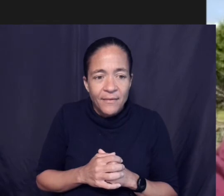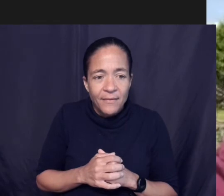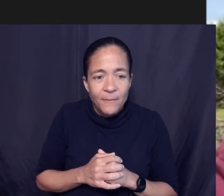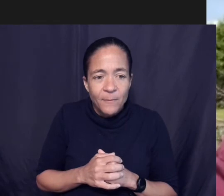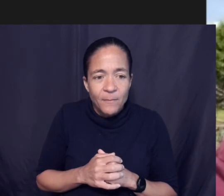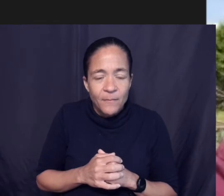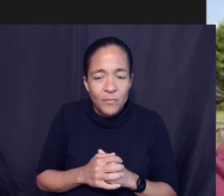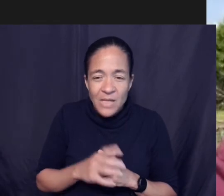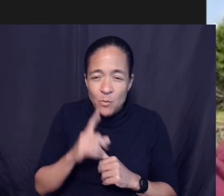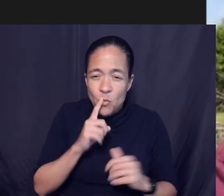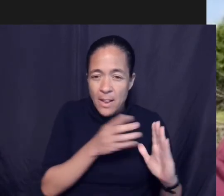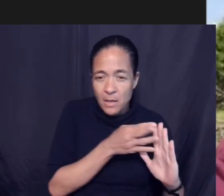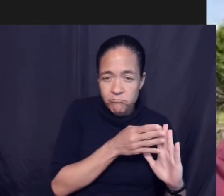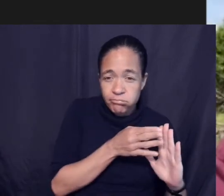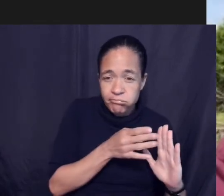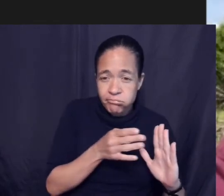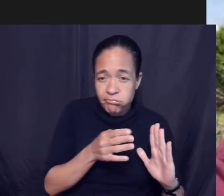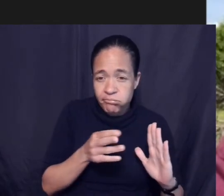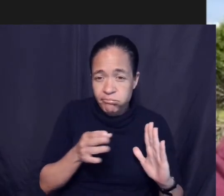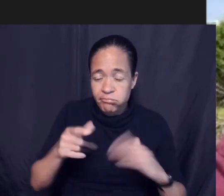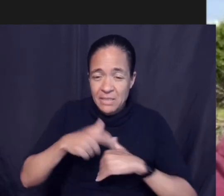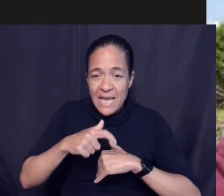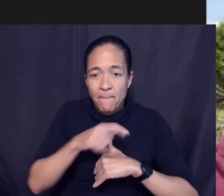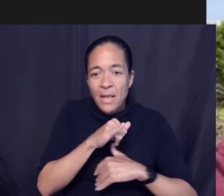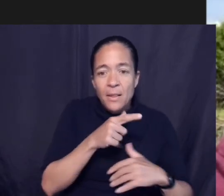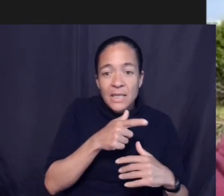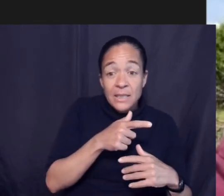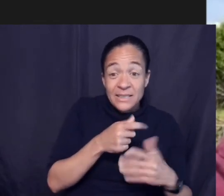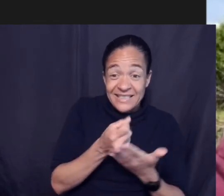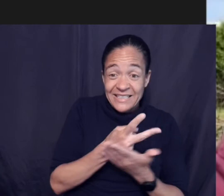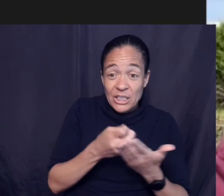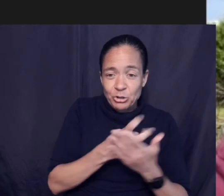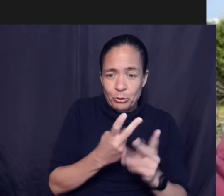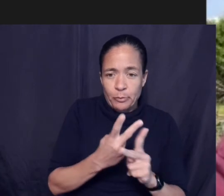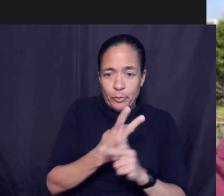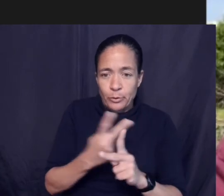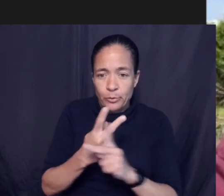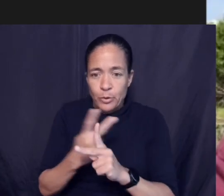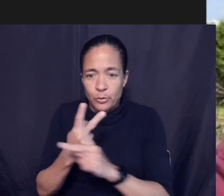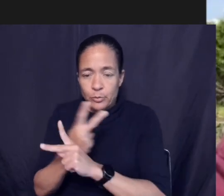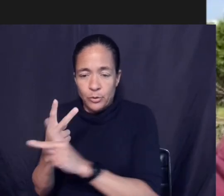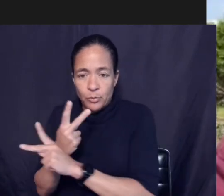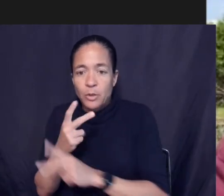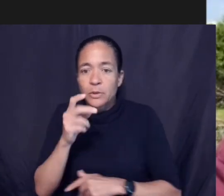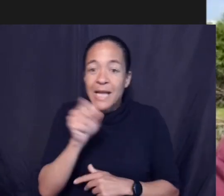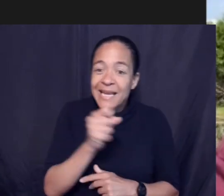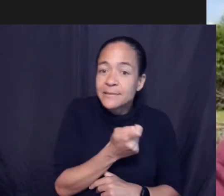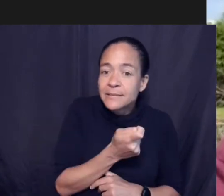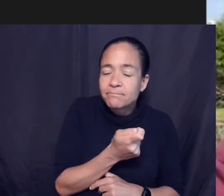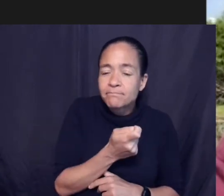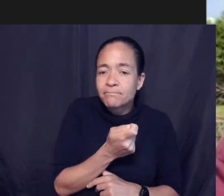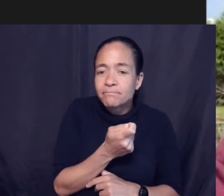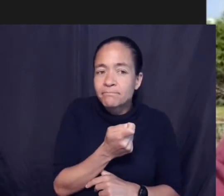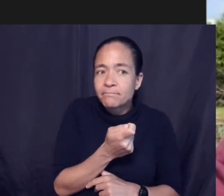And over the time, the seizures kind of got worse, but they was like really